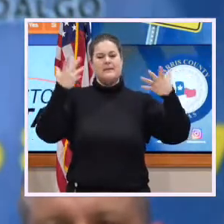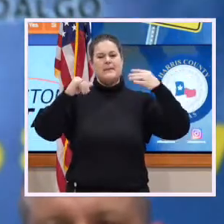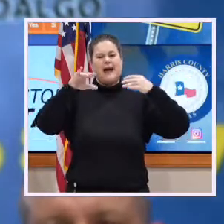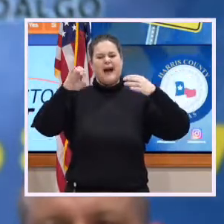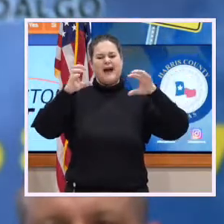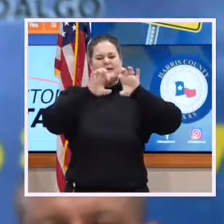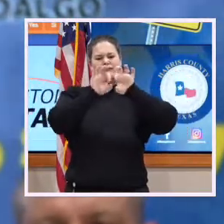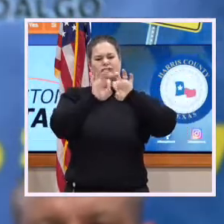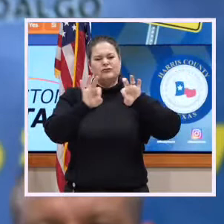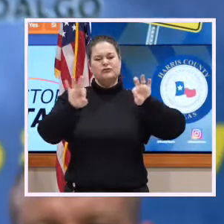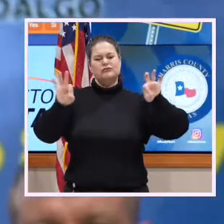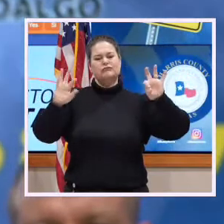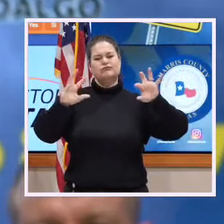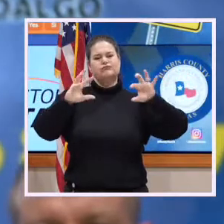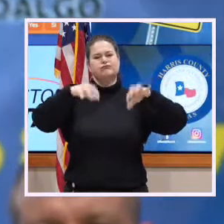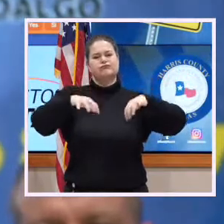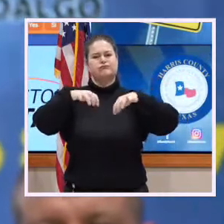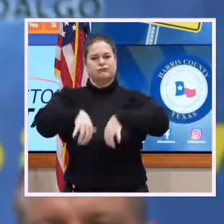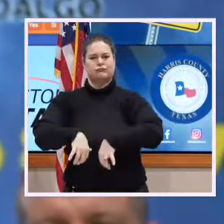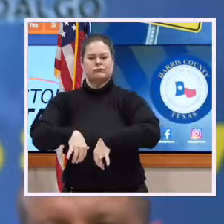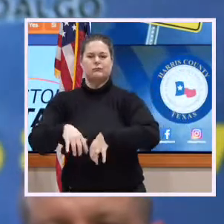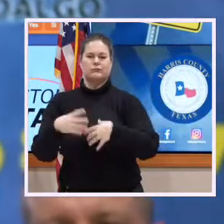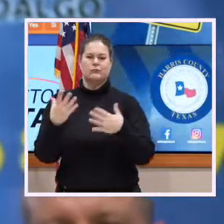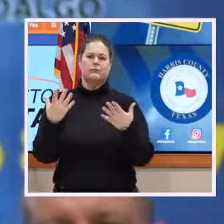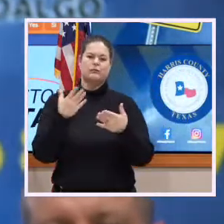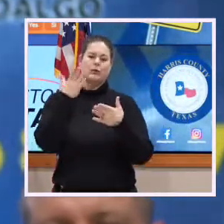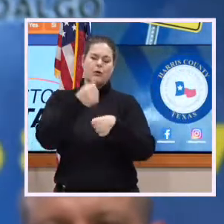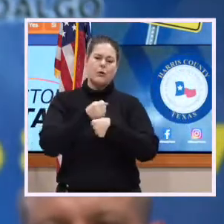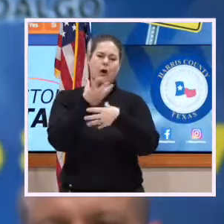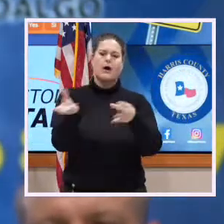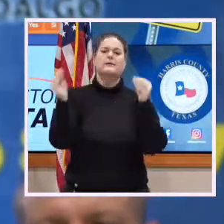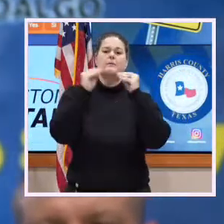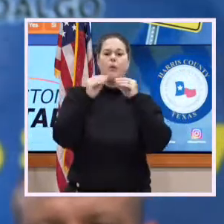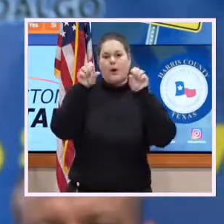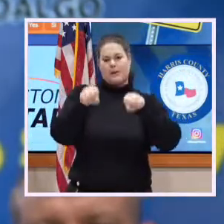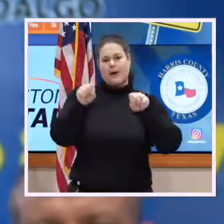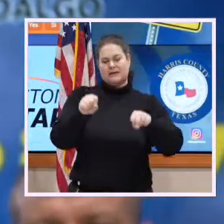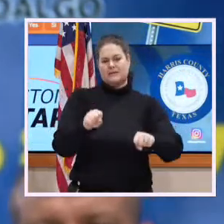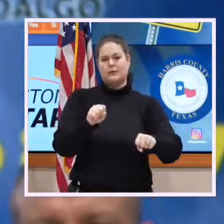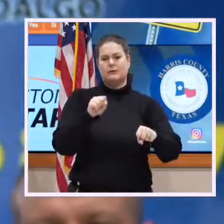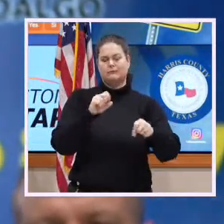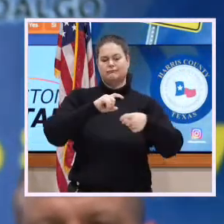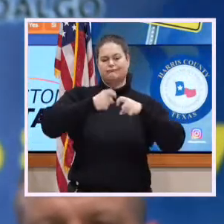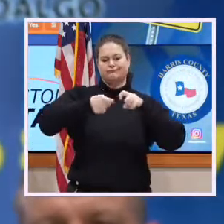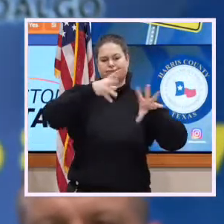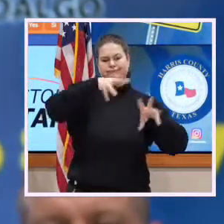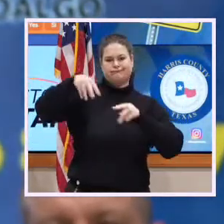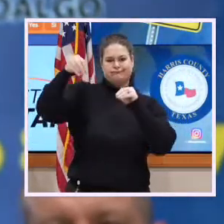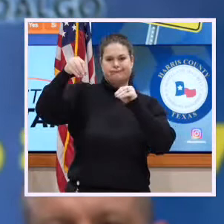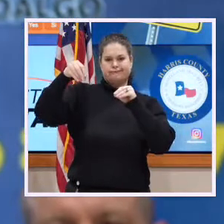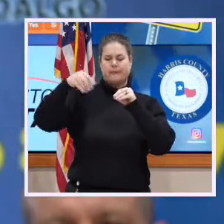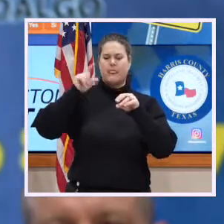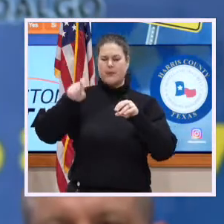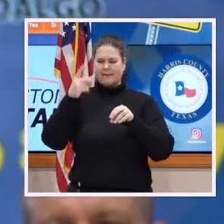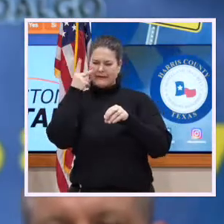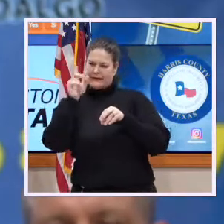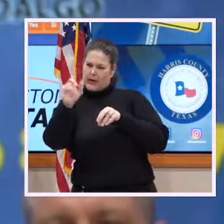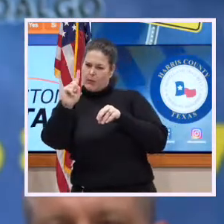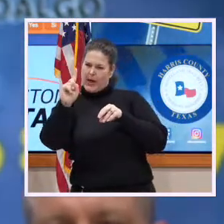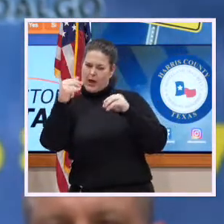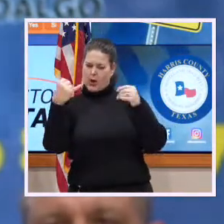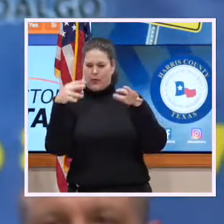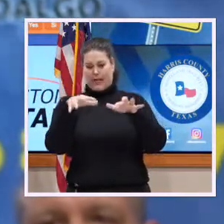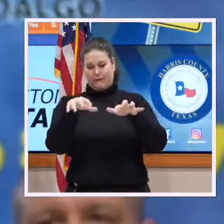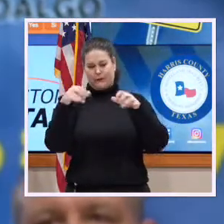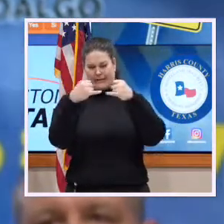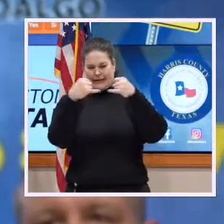system, and unfortunately additional strain and power loss on the system. So we'll just have to see exactly where that freezing line sets up. Obviously, with